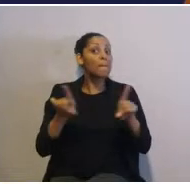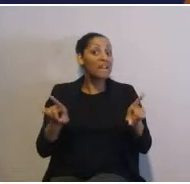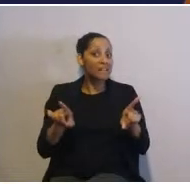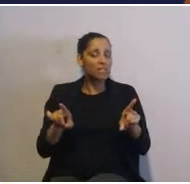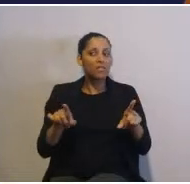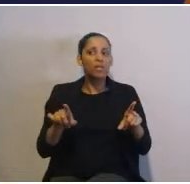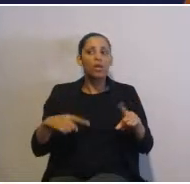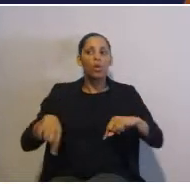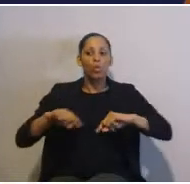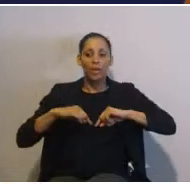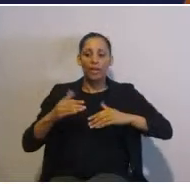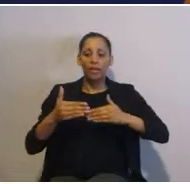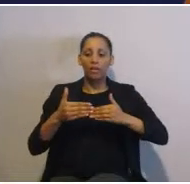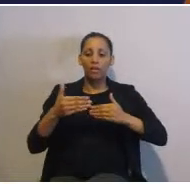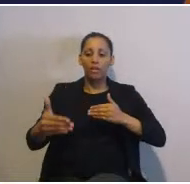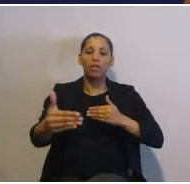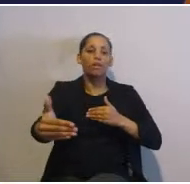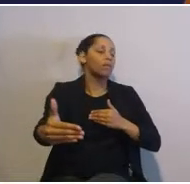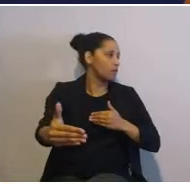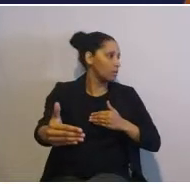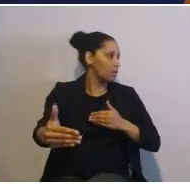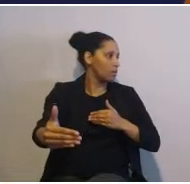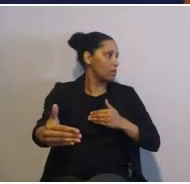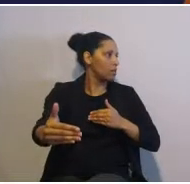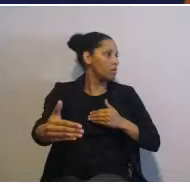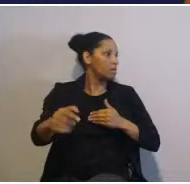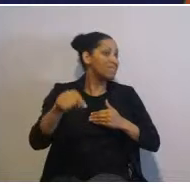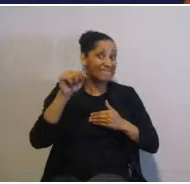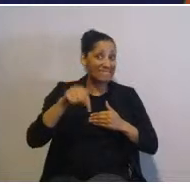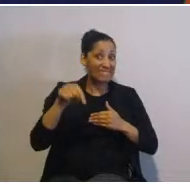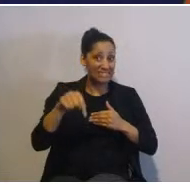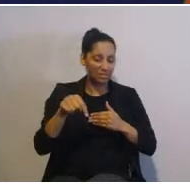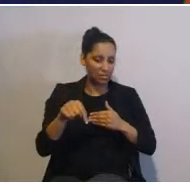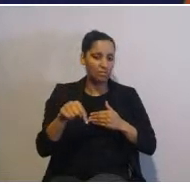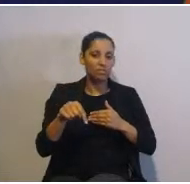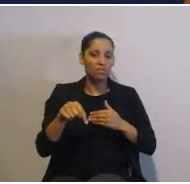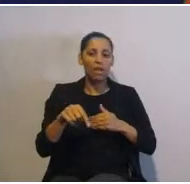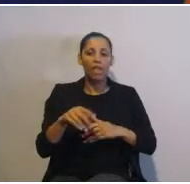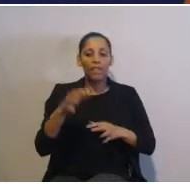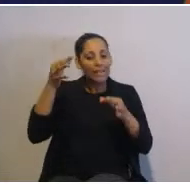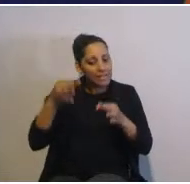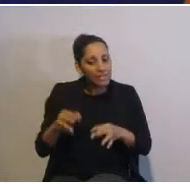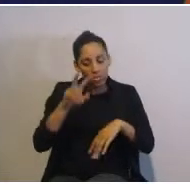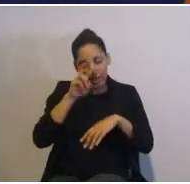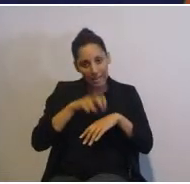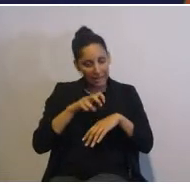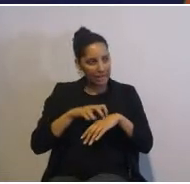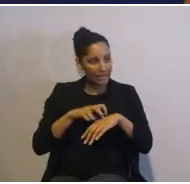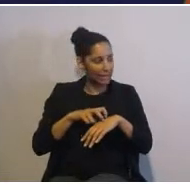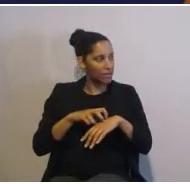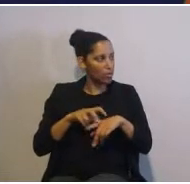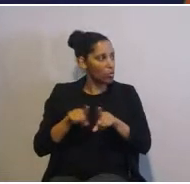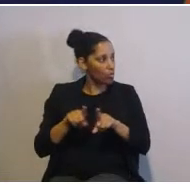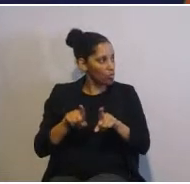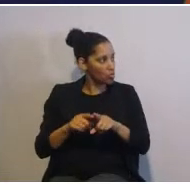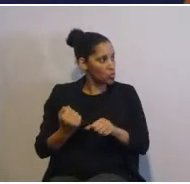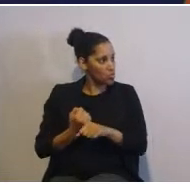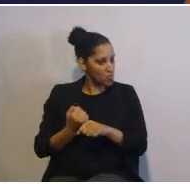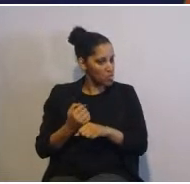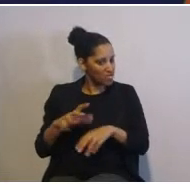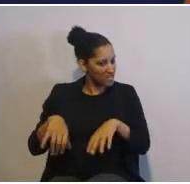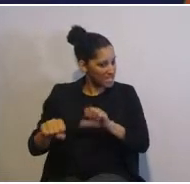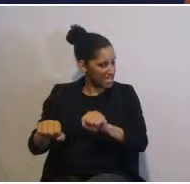further long-term decisions that need to be made, and a lot of intensive work needs to be undertaken, because there